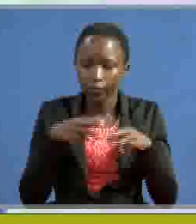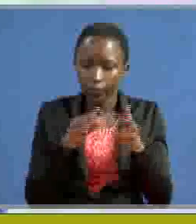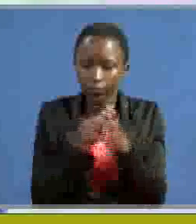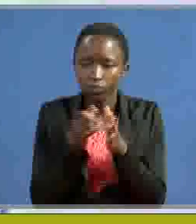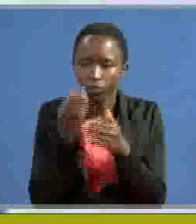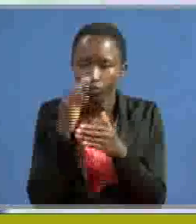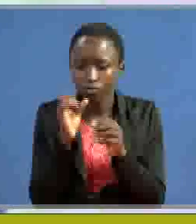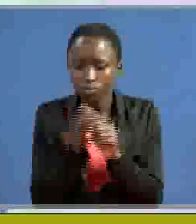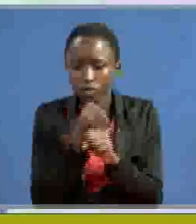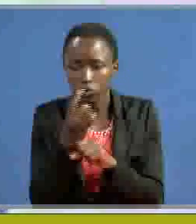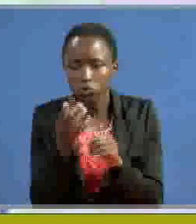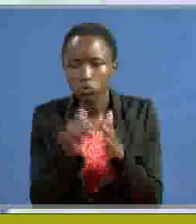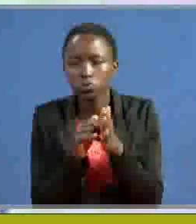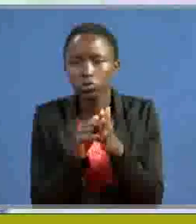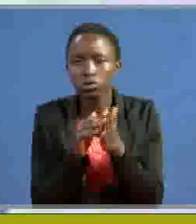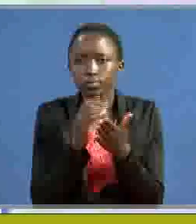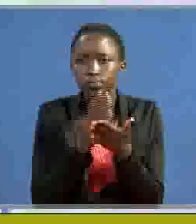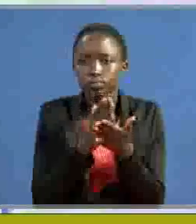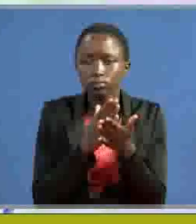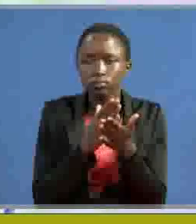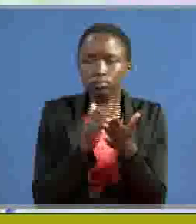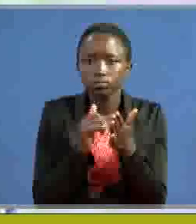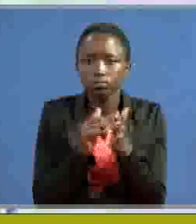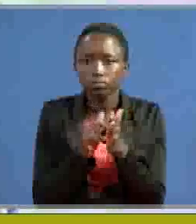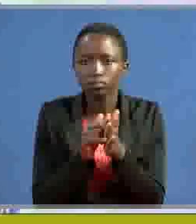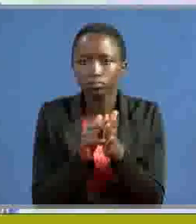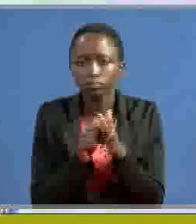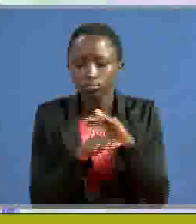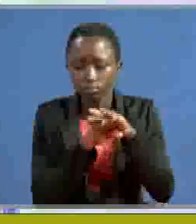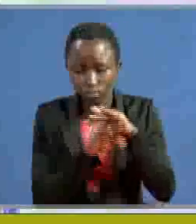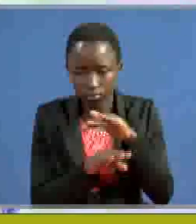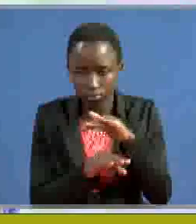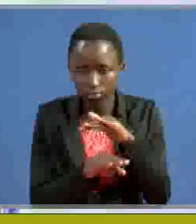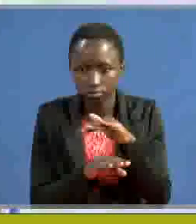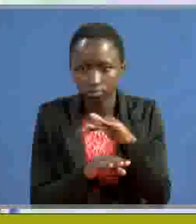ensuring that you can actually produce